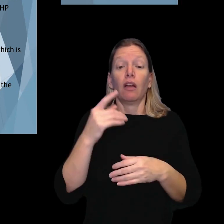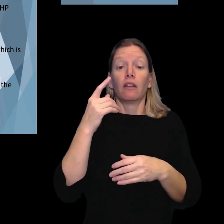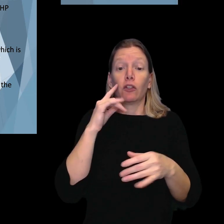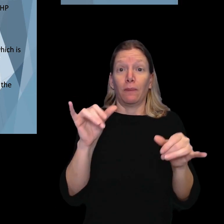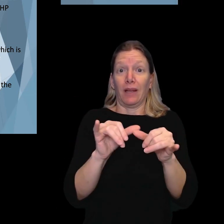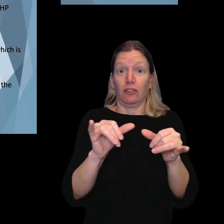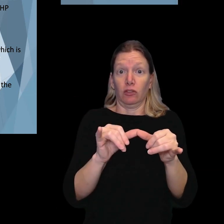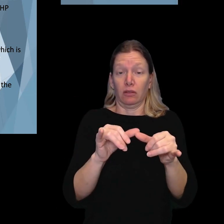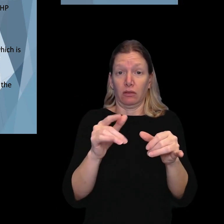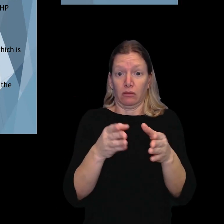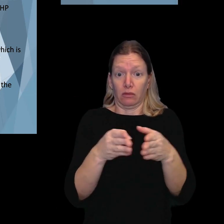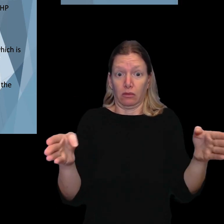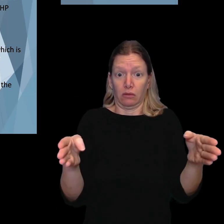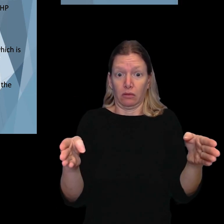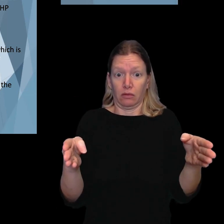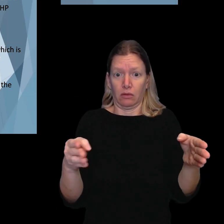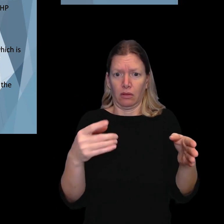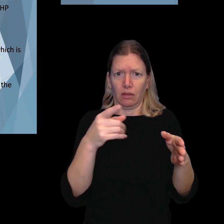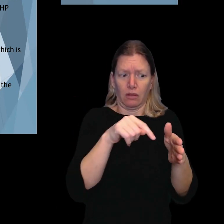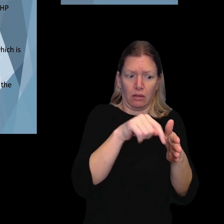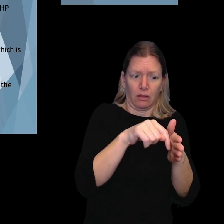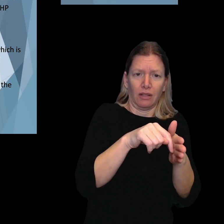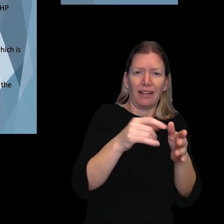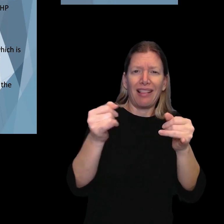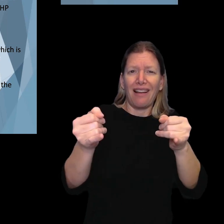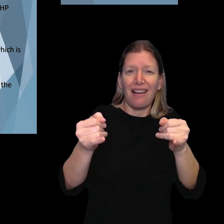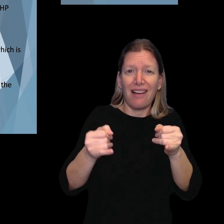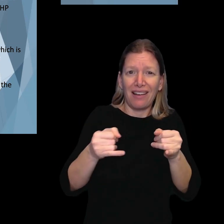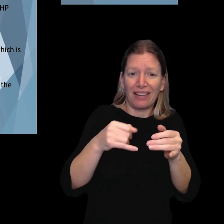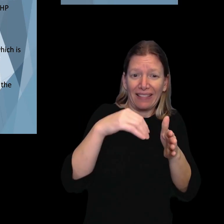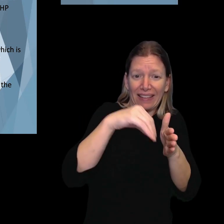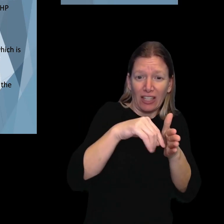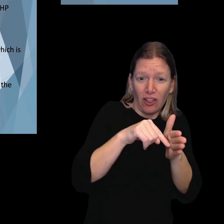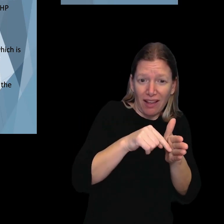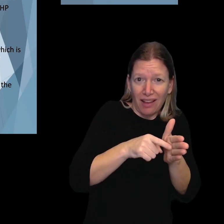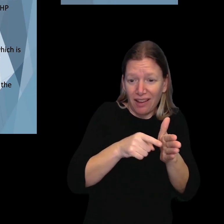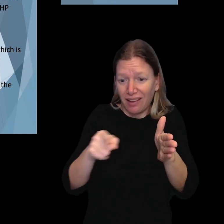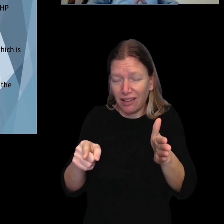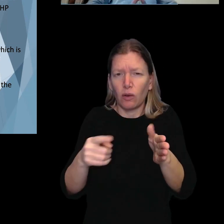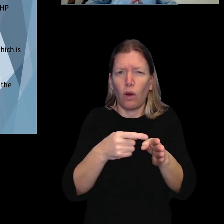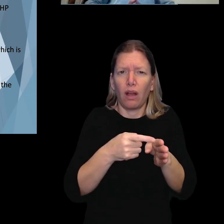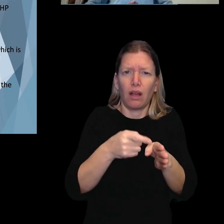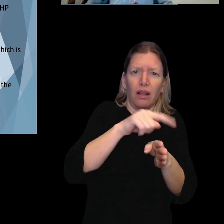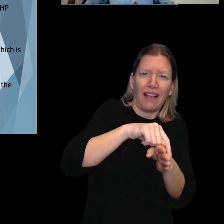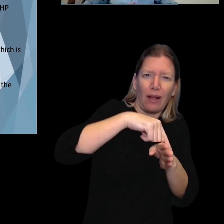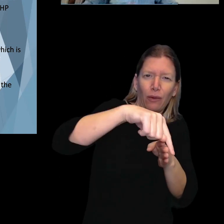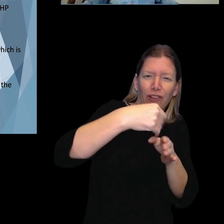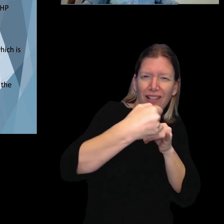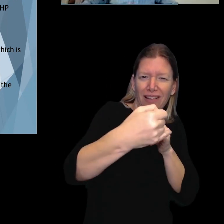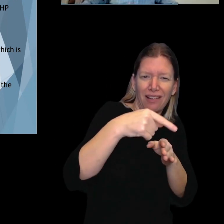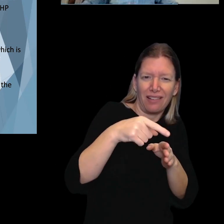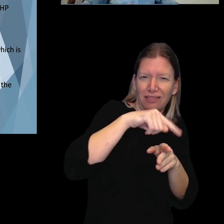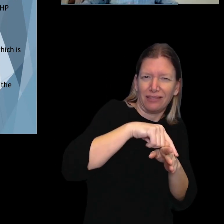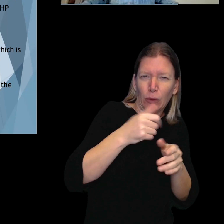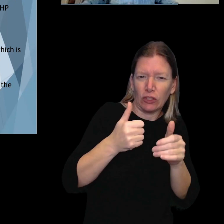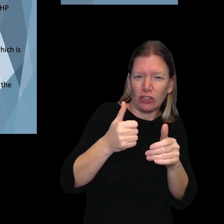width of parking, do you measure from the outer part of the line or the inside edge of the line? Of the